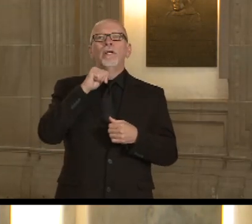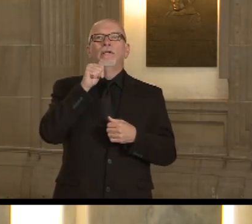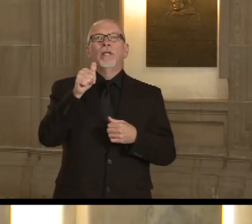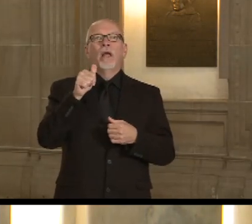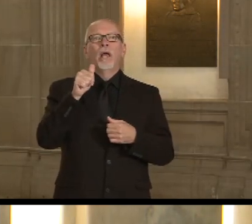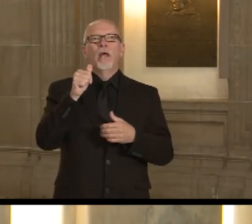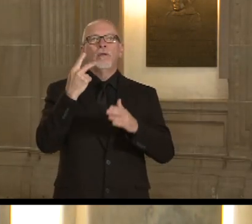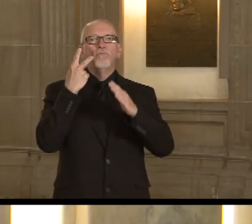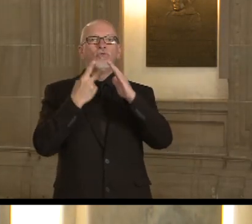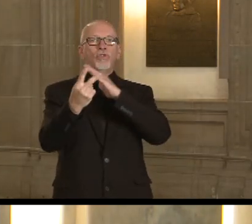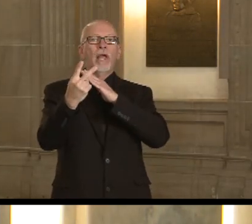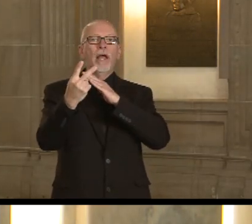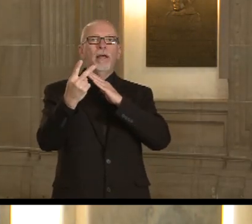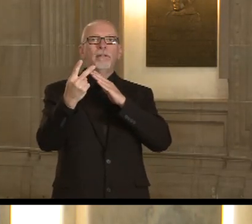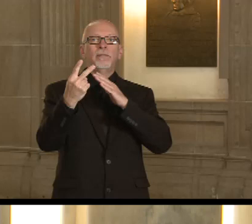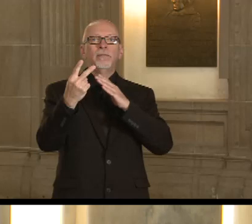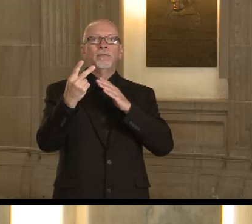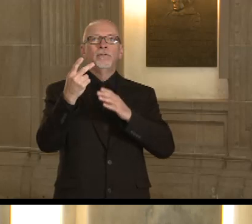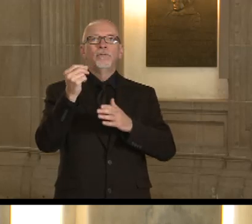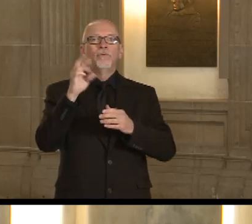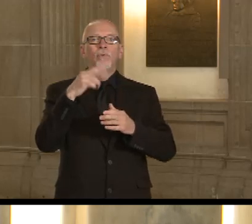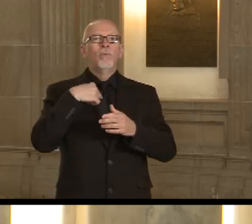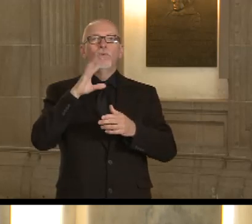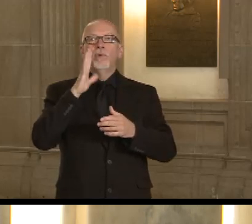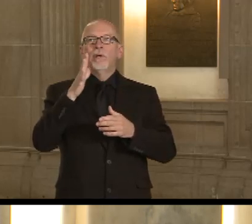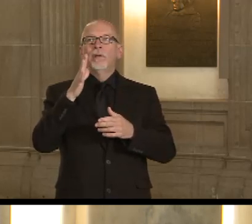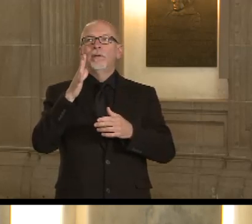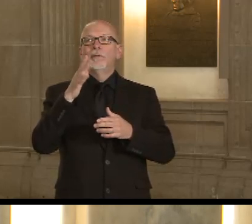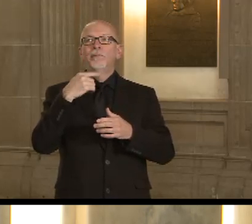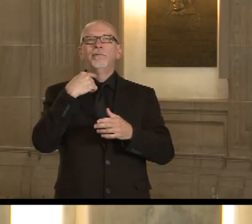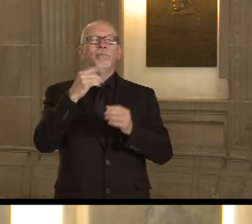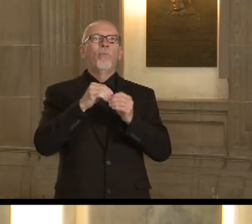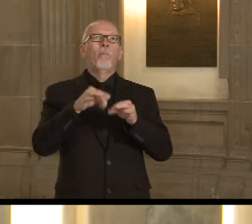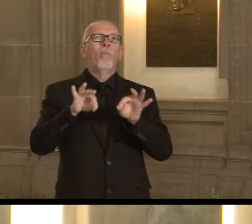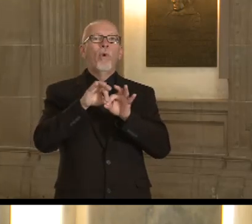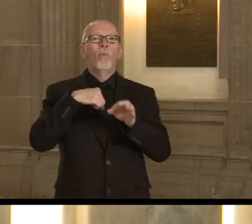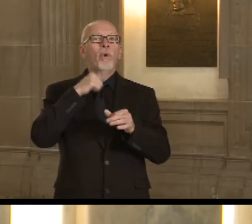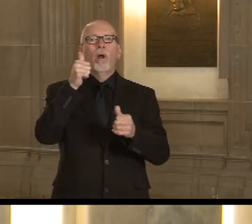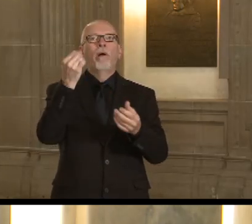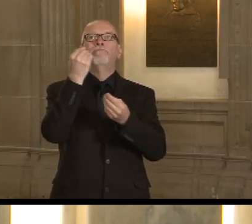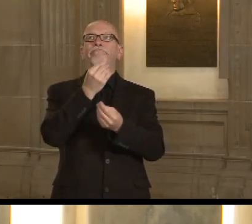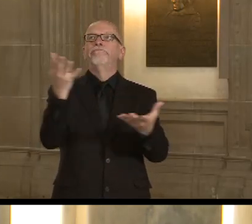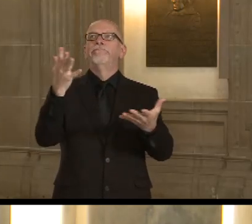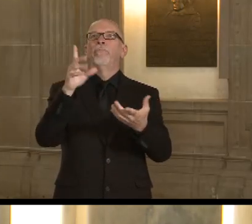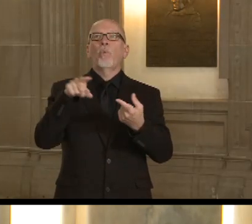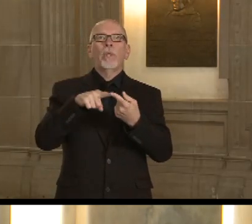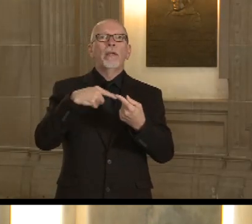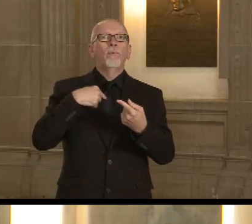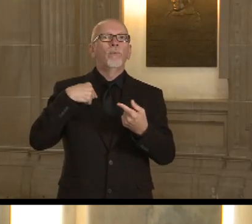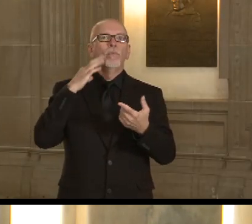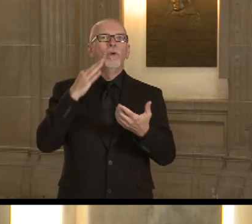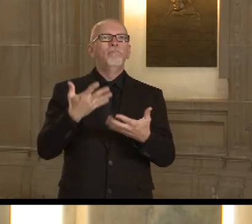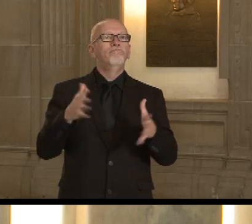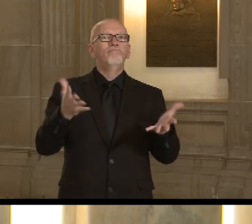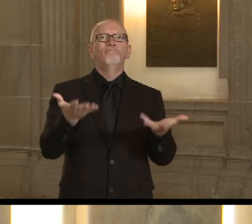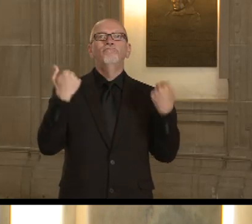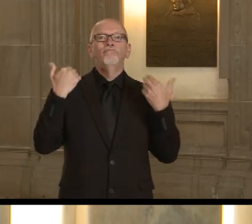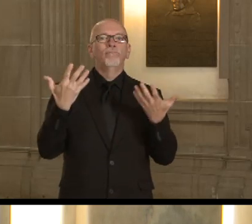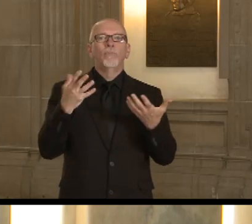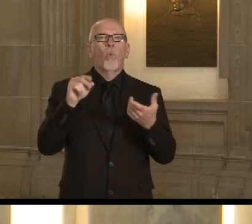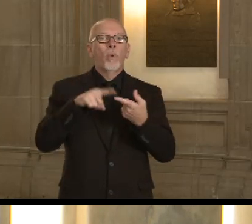not projecting or telegraphing, maybe even more importantly, what and when we